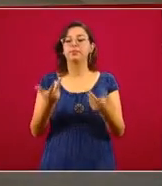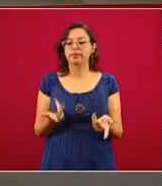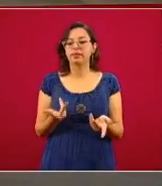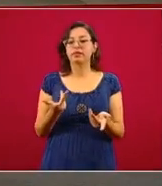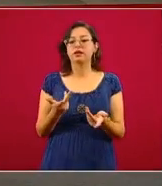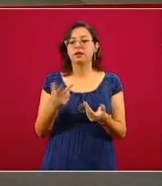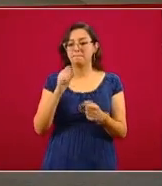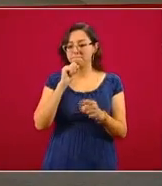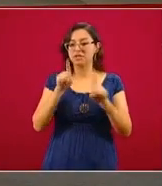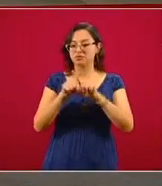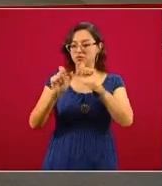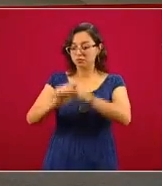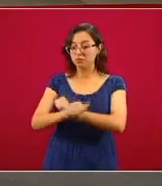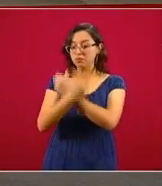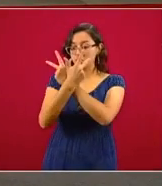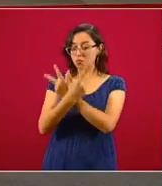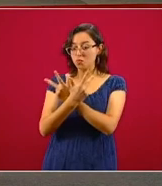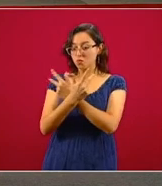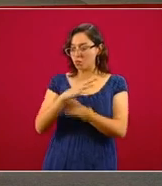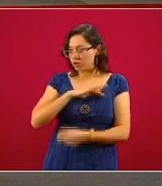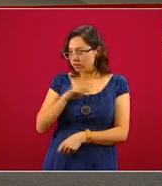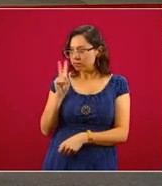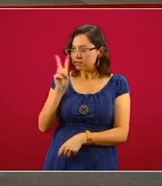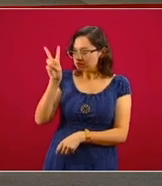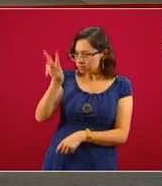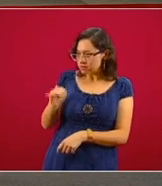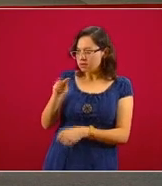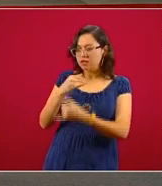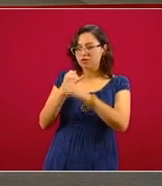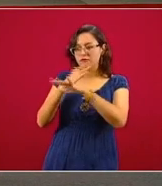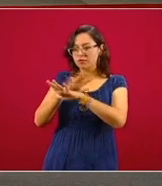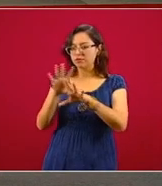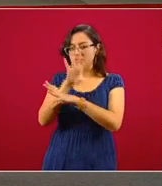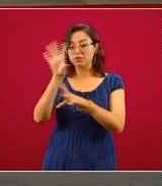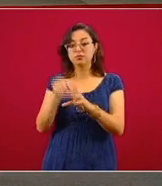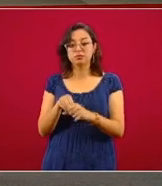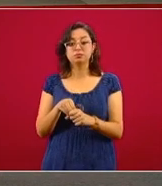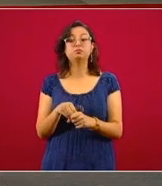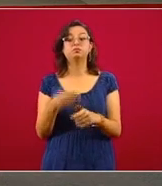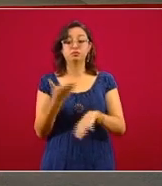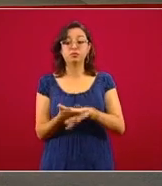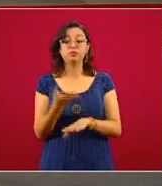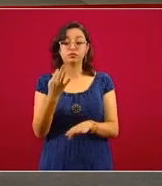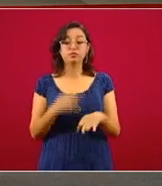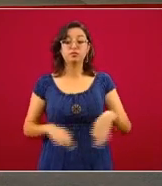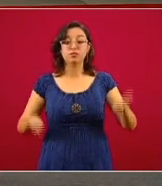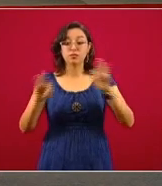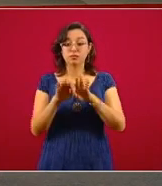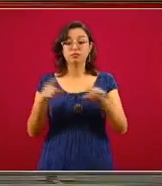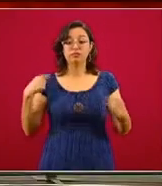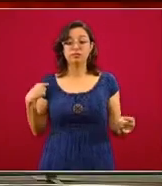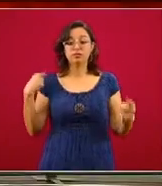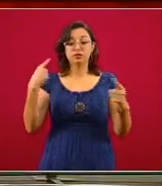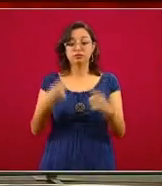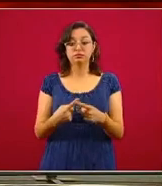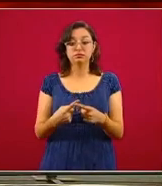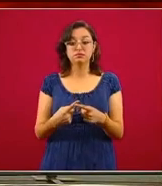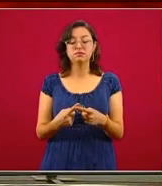can en even celular see it para que on your pueda cell tener phone toda so la that you can have información. all that information Entonces, esto available. ha sido muy This is importante. A very la fecha important. se han Up to